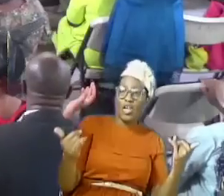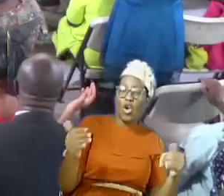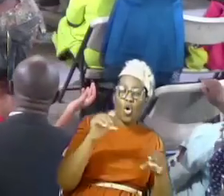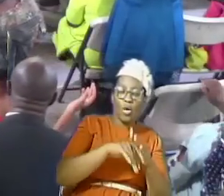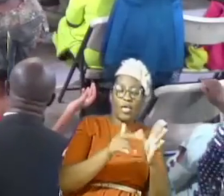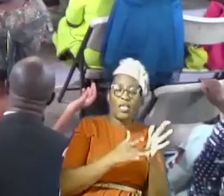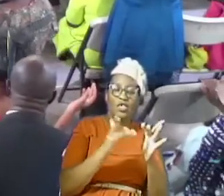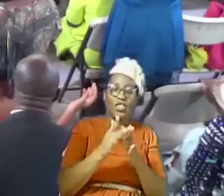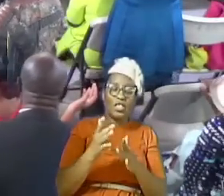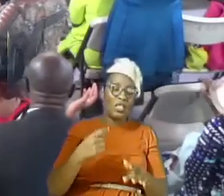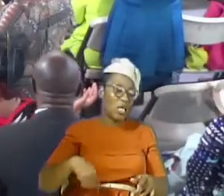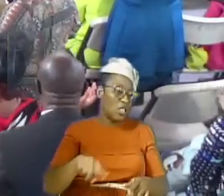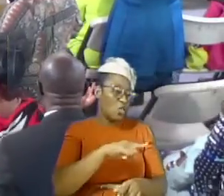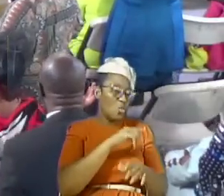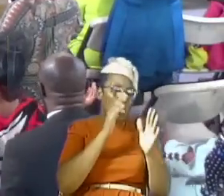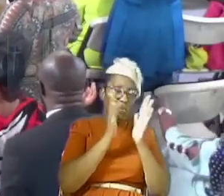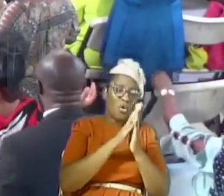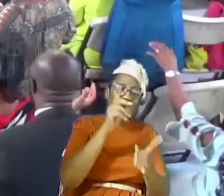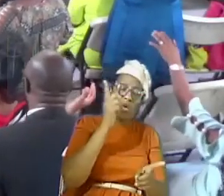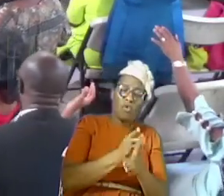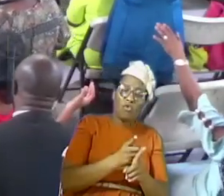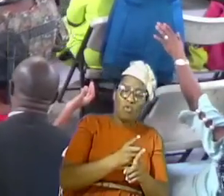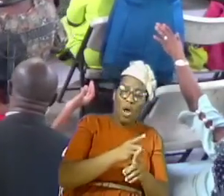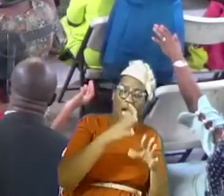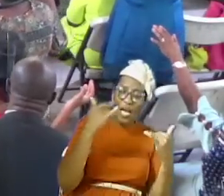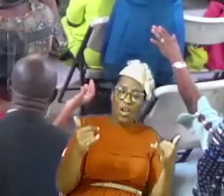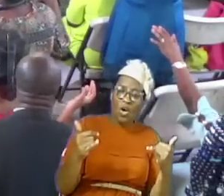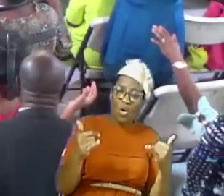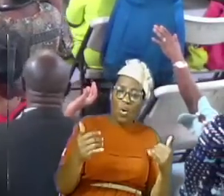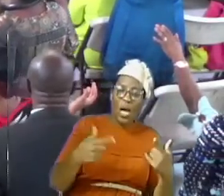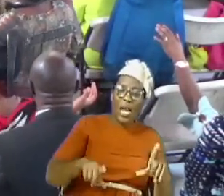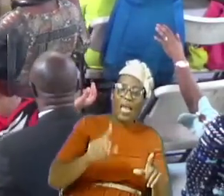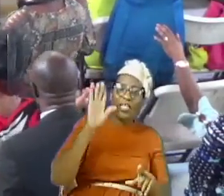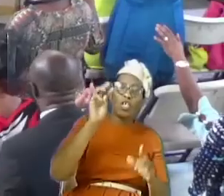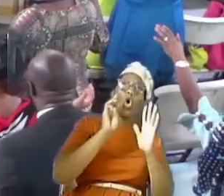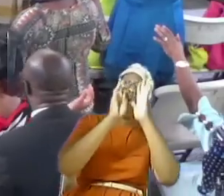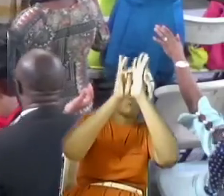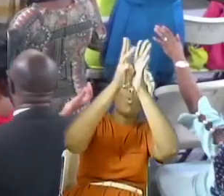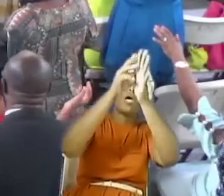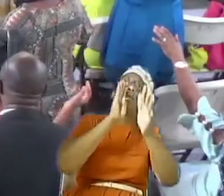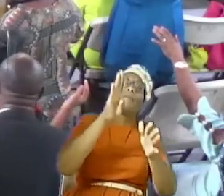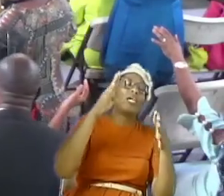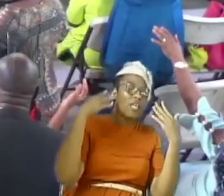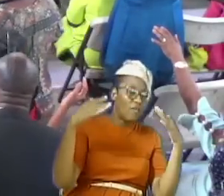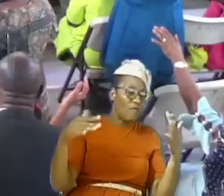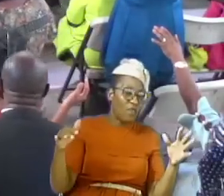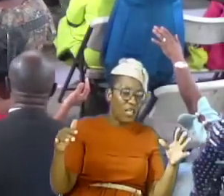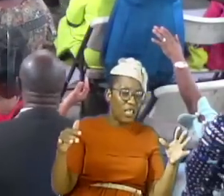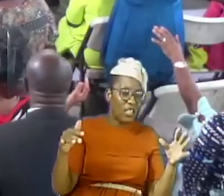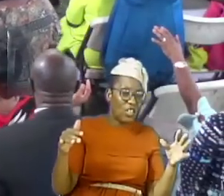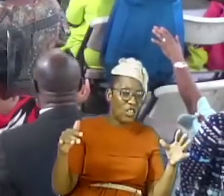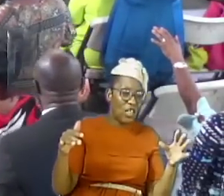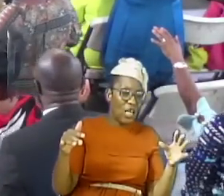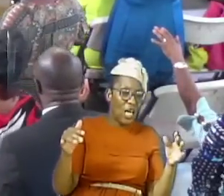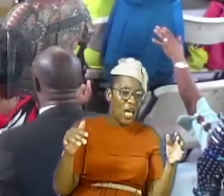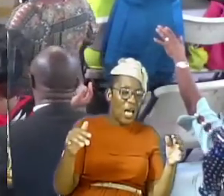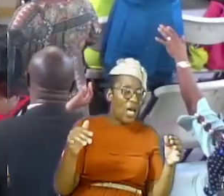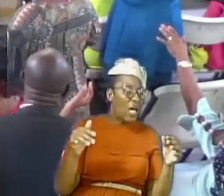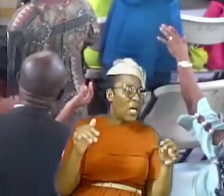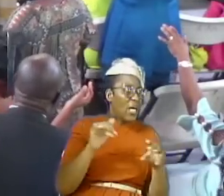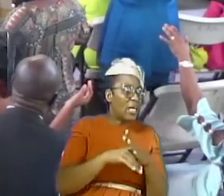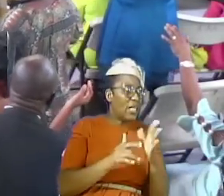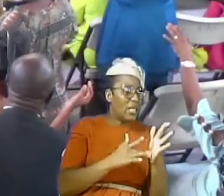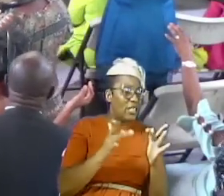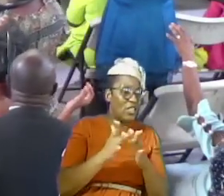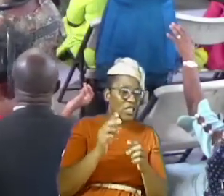Lord God, we pray right now, God, that your perfect will be done. Jesus, we come against this disease right